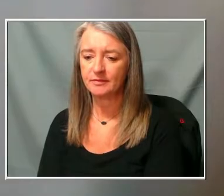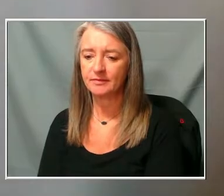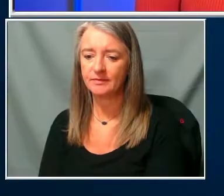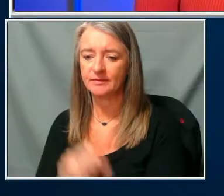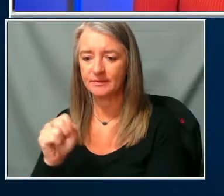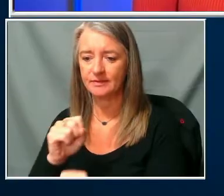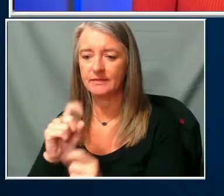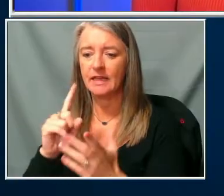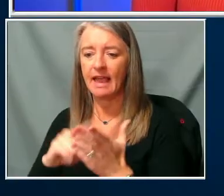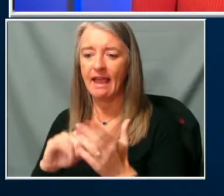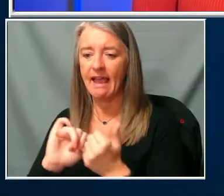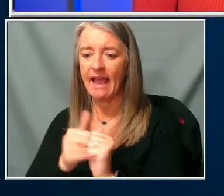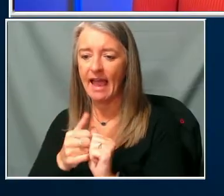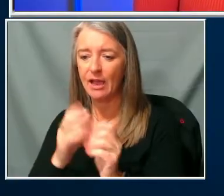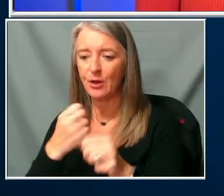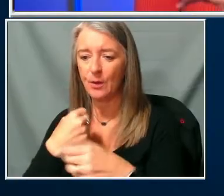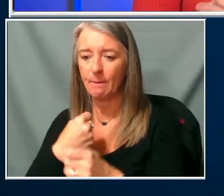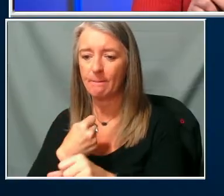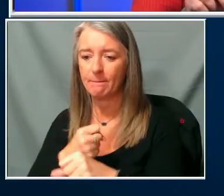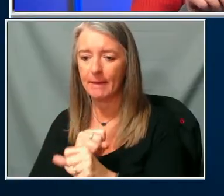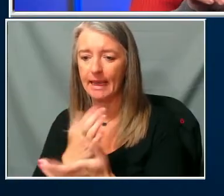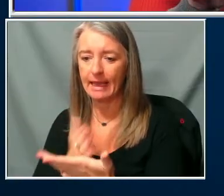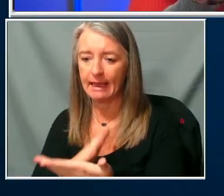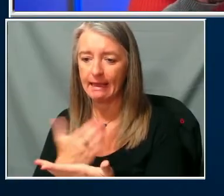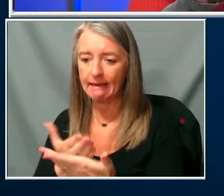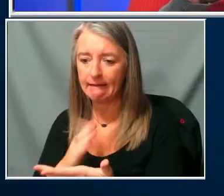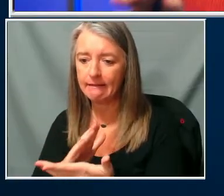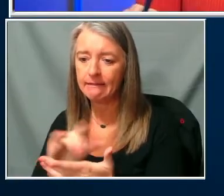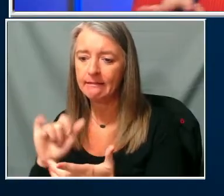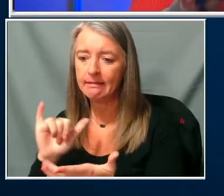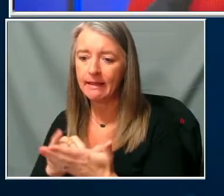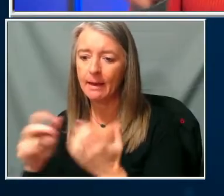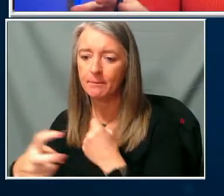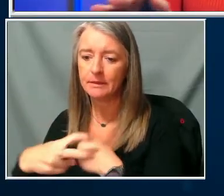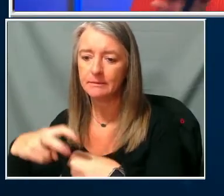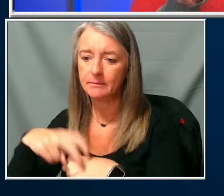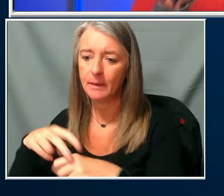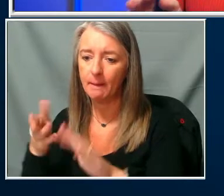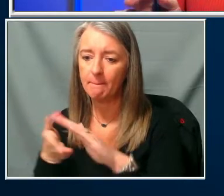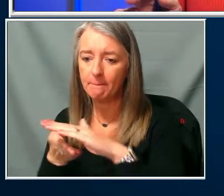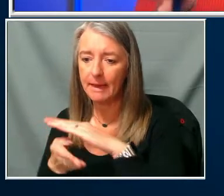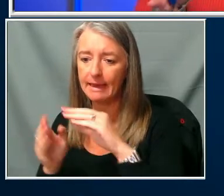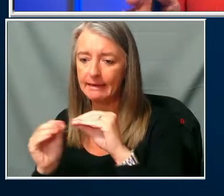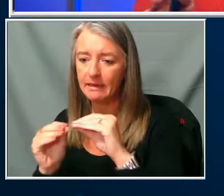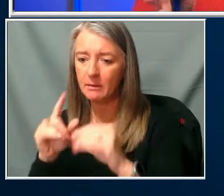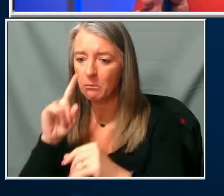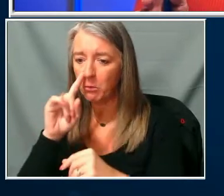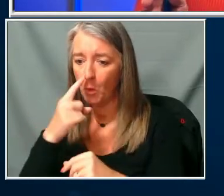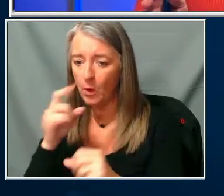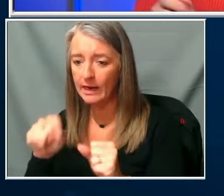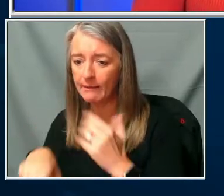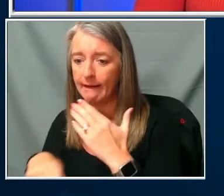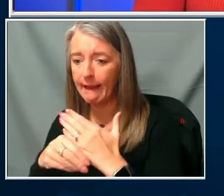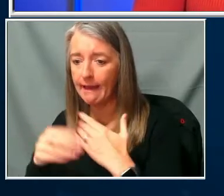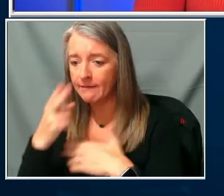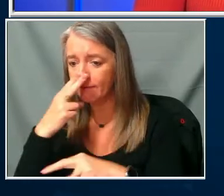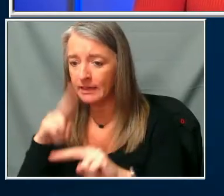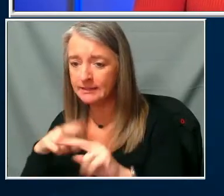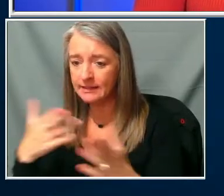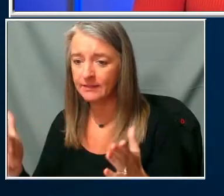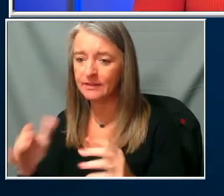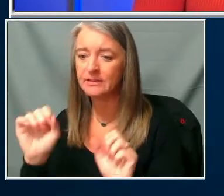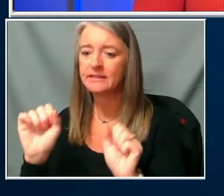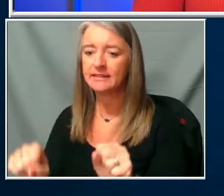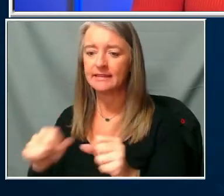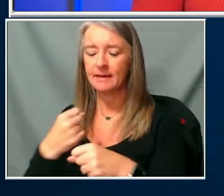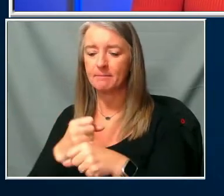way you prepare the potato. So does it have to just be baked, nothing on it, pretty boring, or can we add some fun stuff? Oh no,